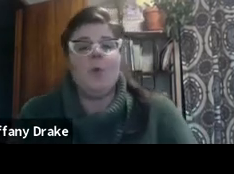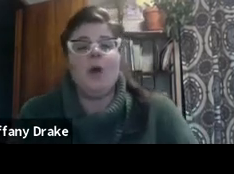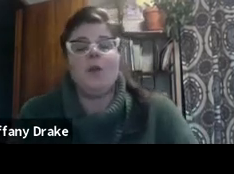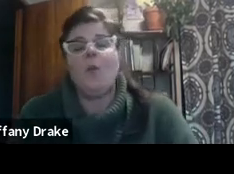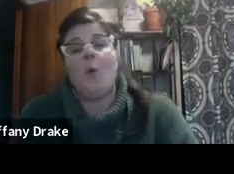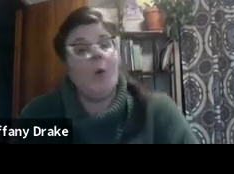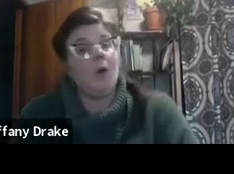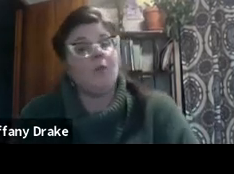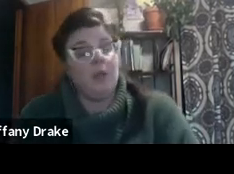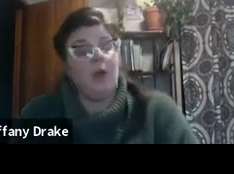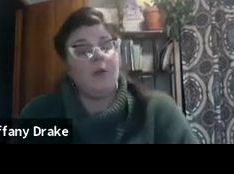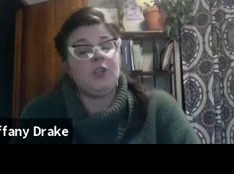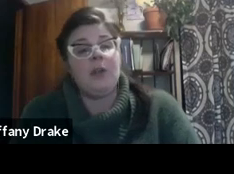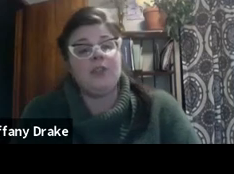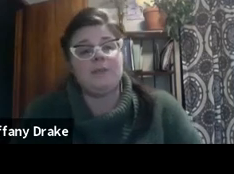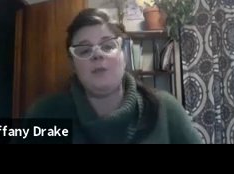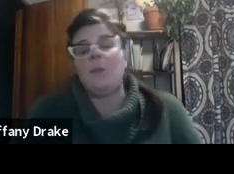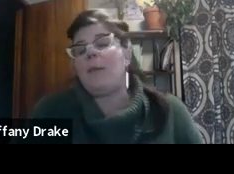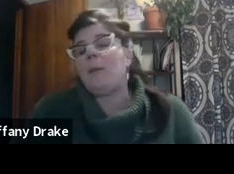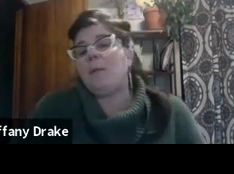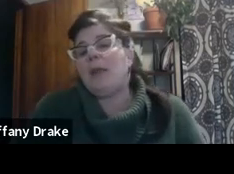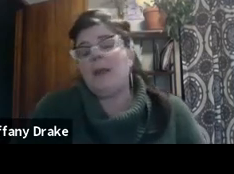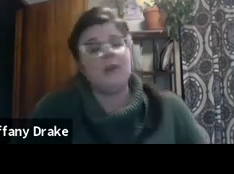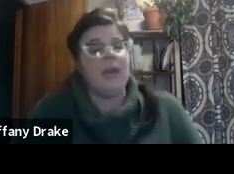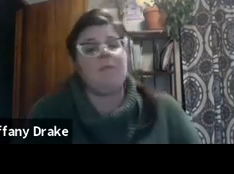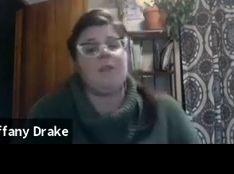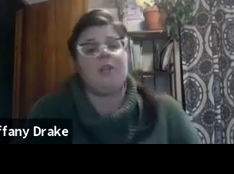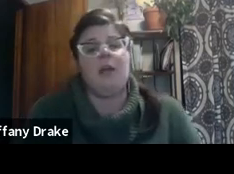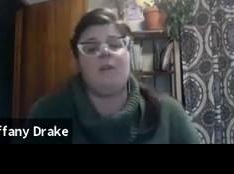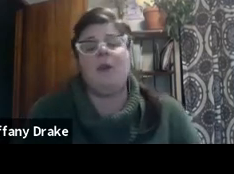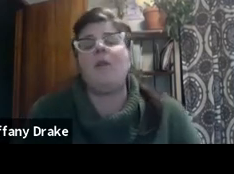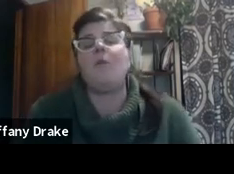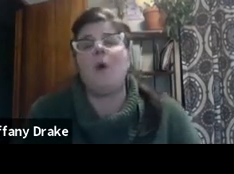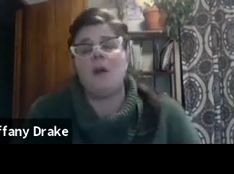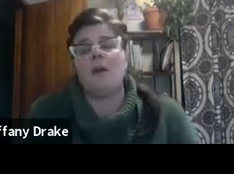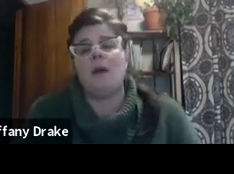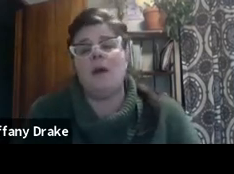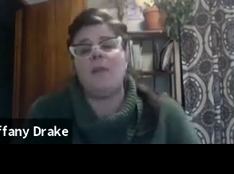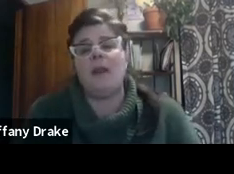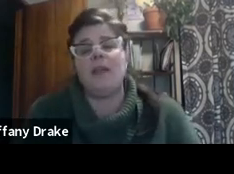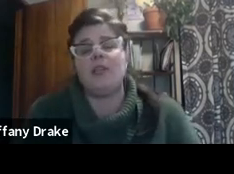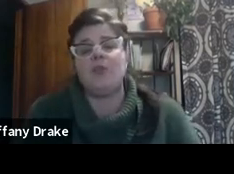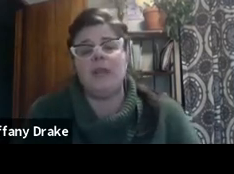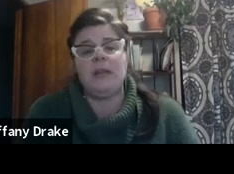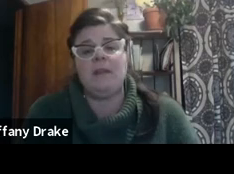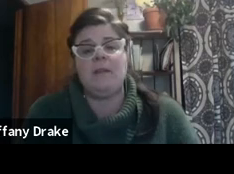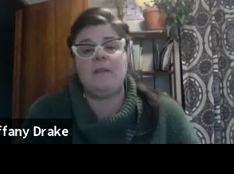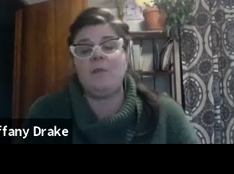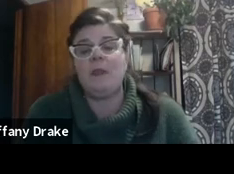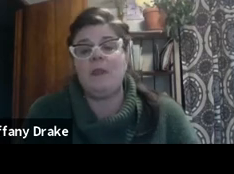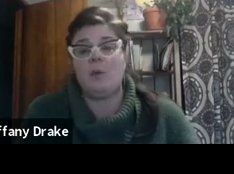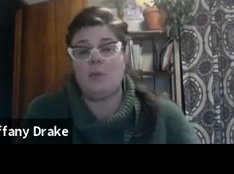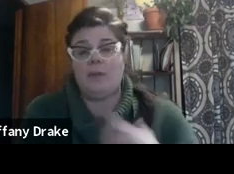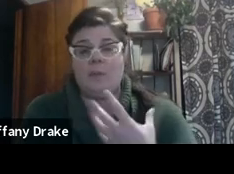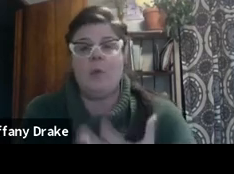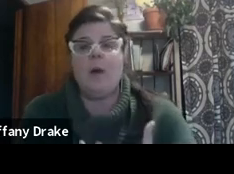a different one, or you know, the child just, you maybe want to make it entertaining for the child. So another one that I like to do with kids is